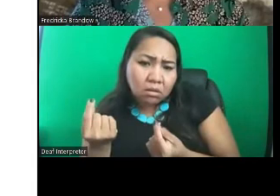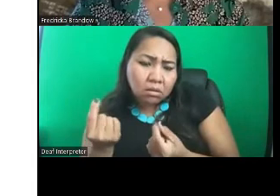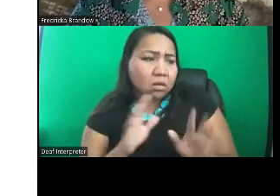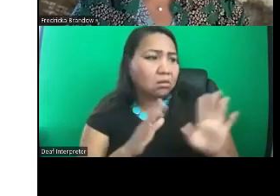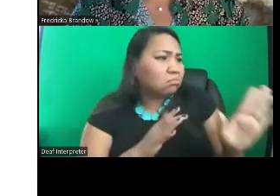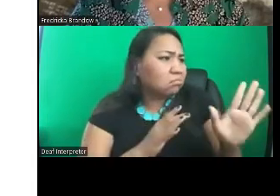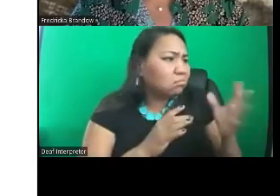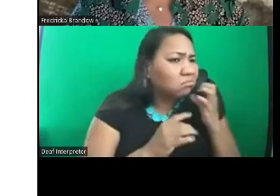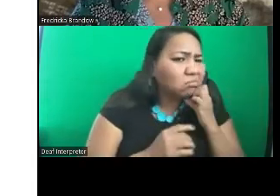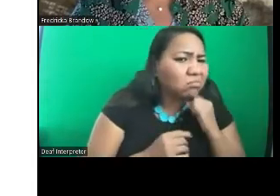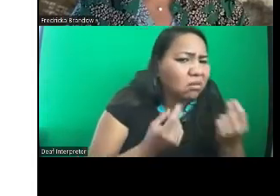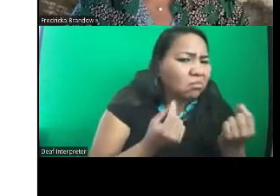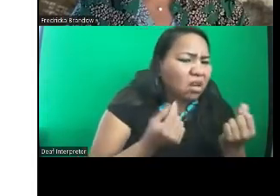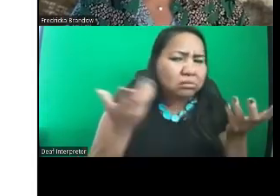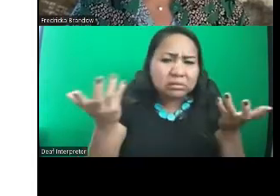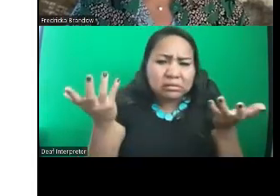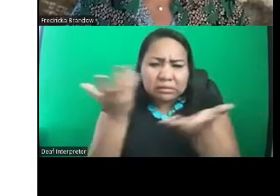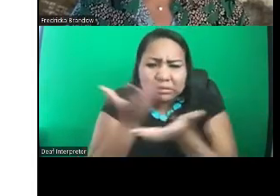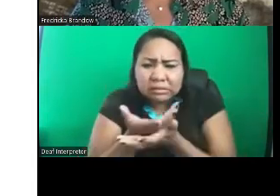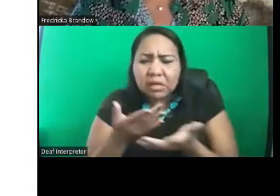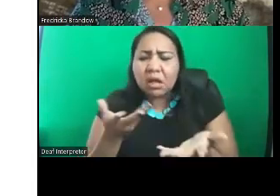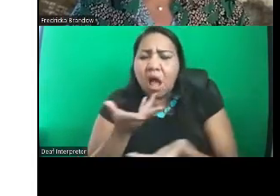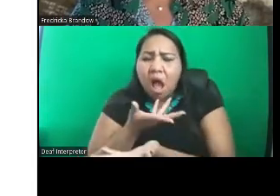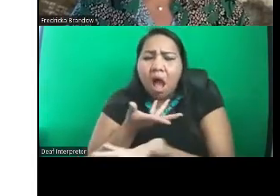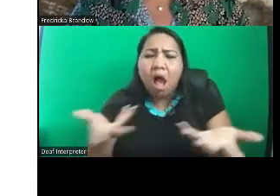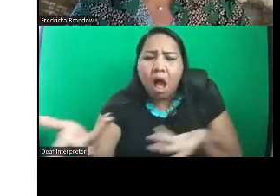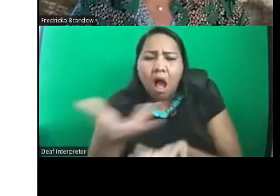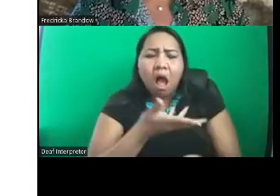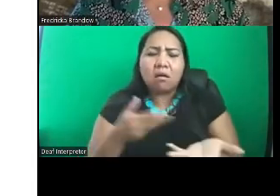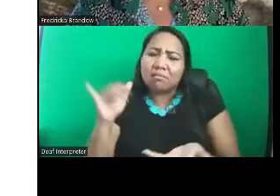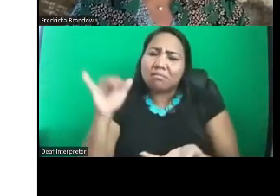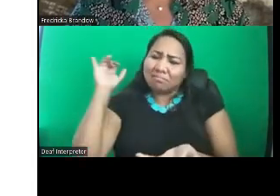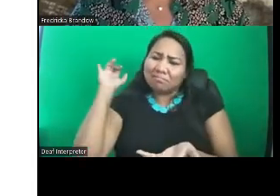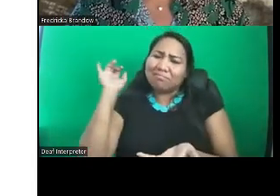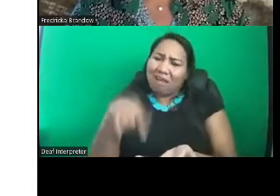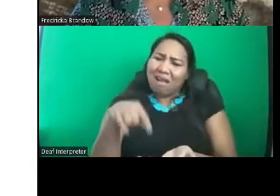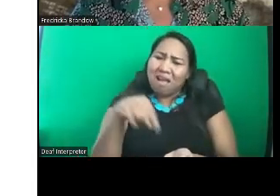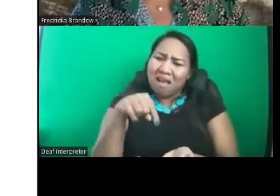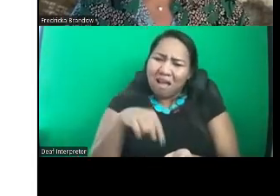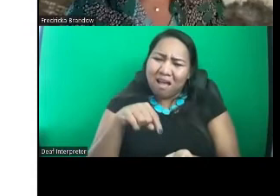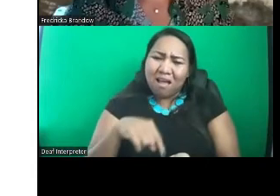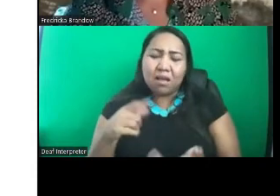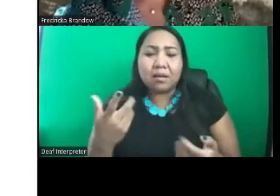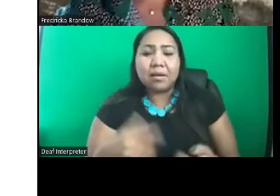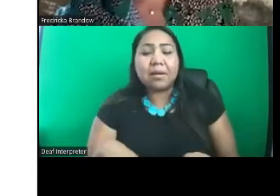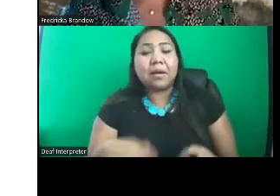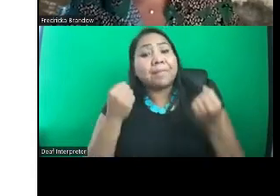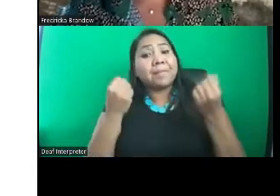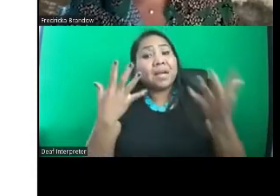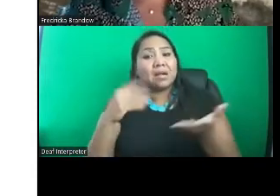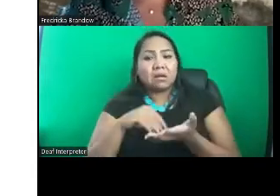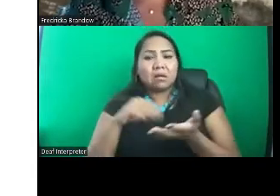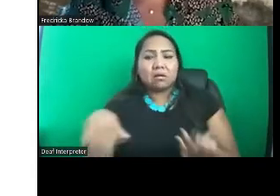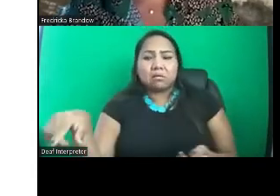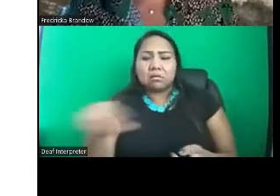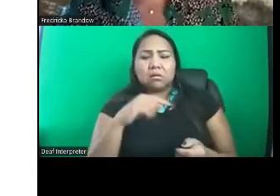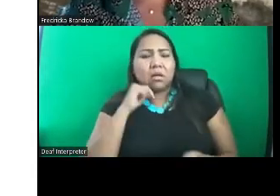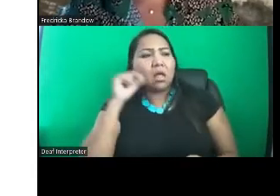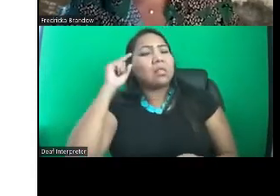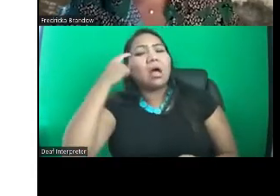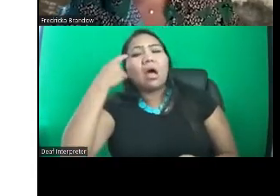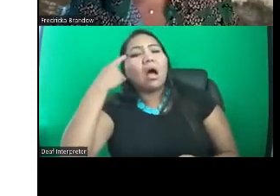those conversations, because a lot of the students hadn't even thought about it before until then.